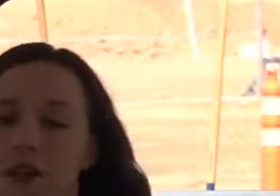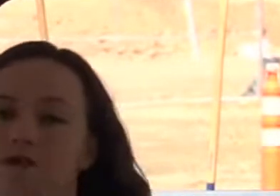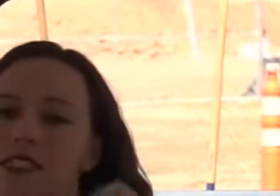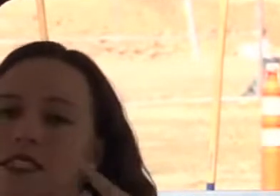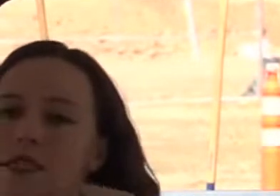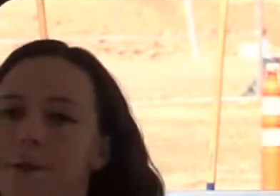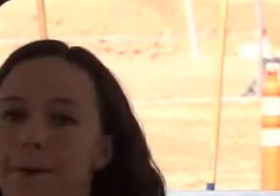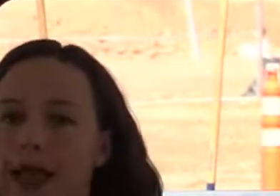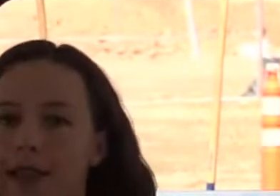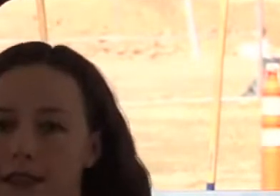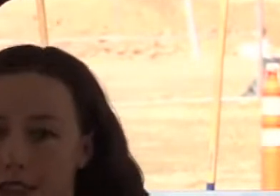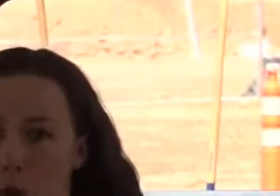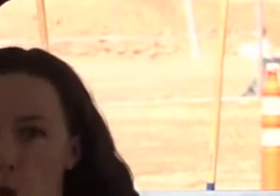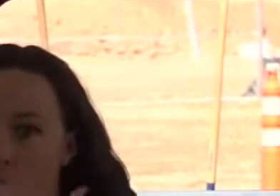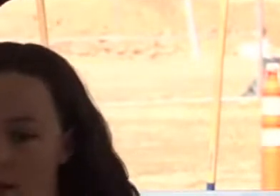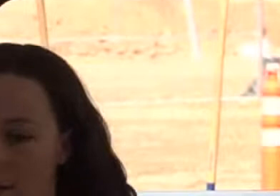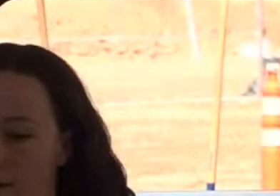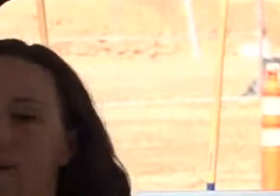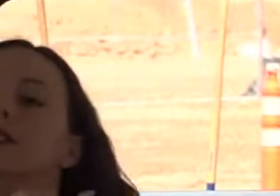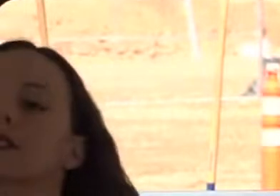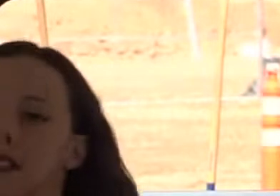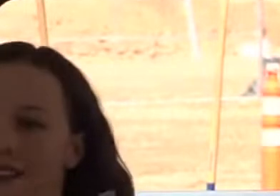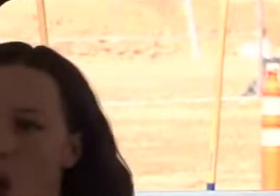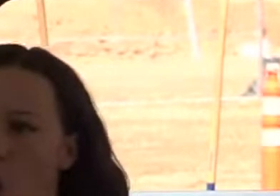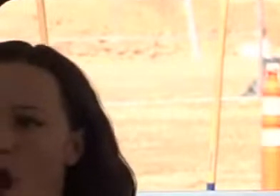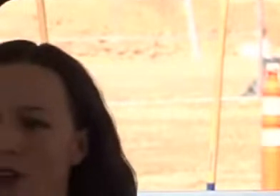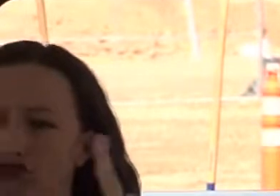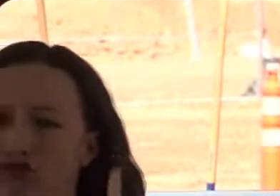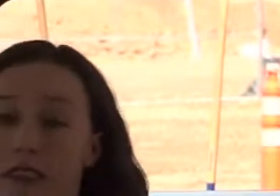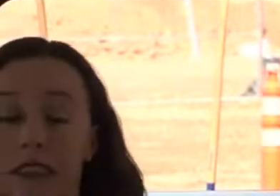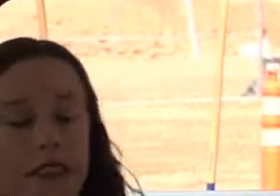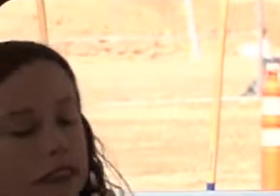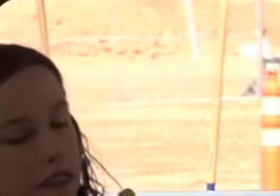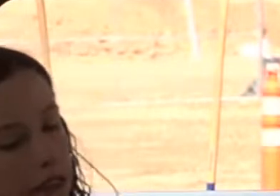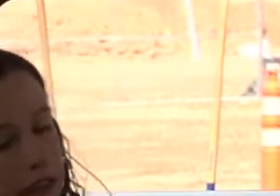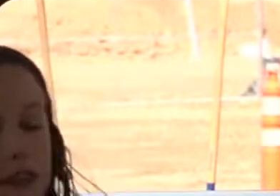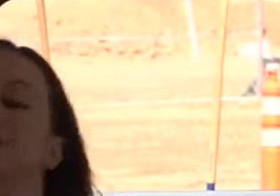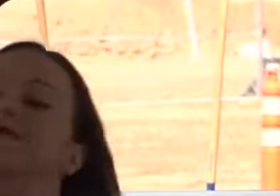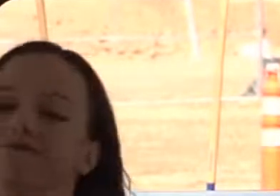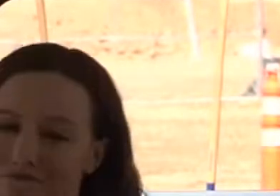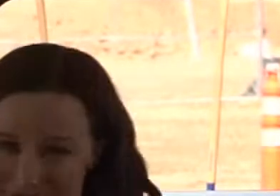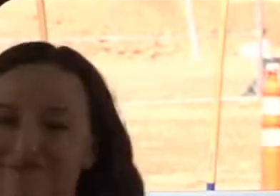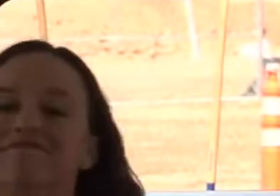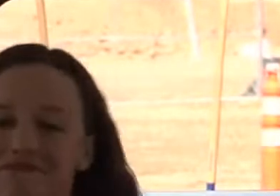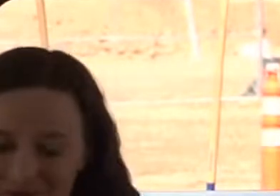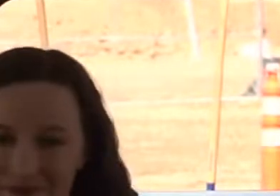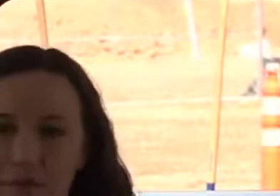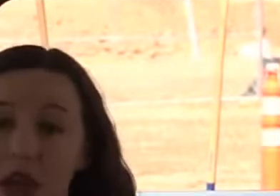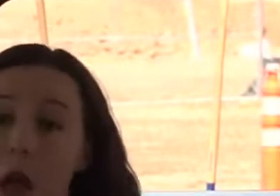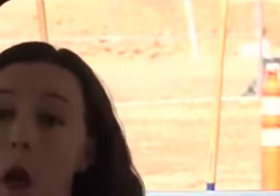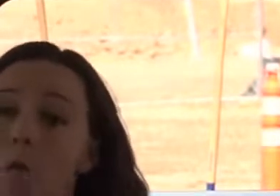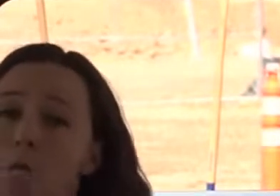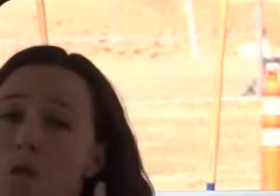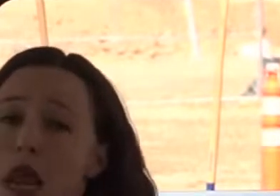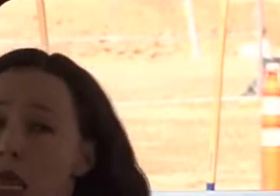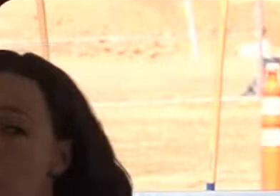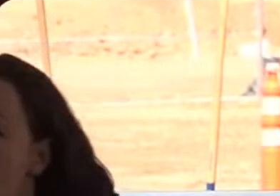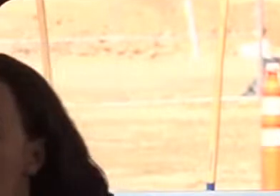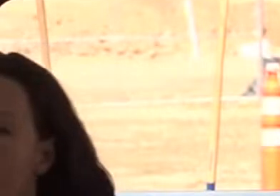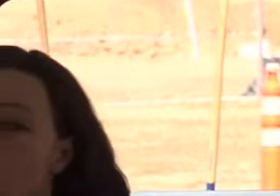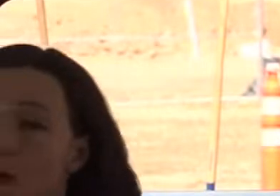type into one facility under one roof was really challenging. Significant amount of input